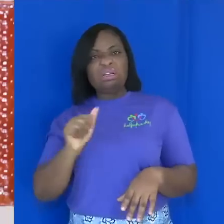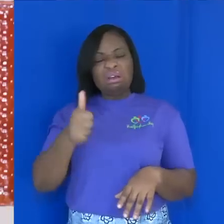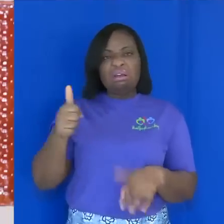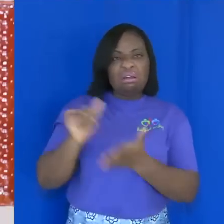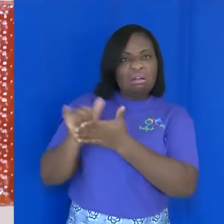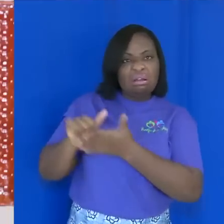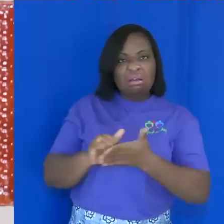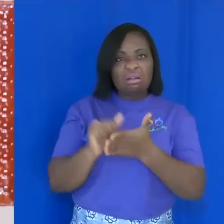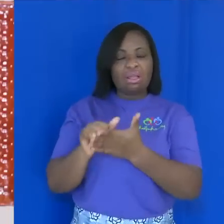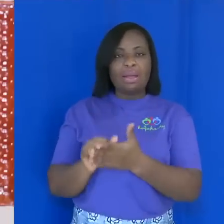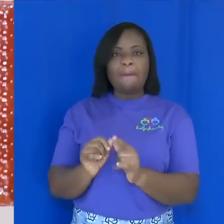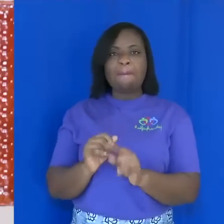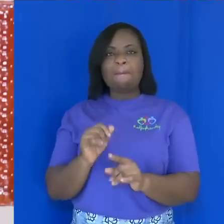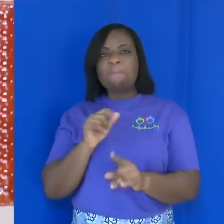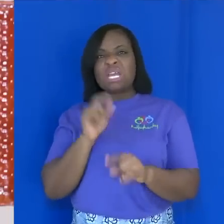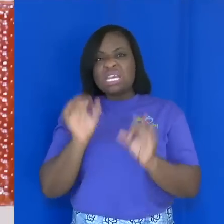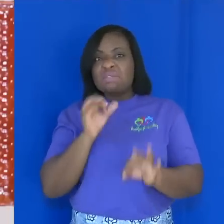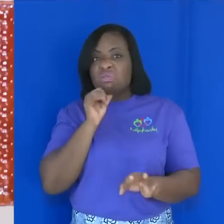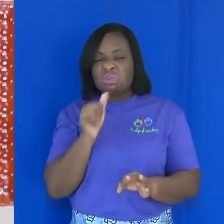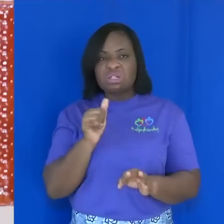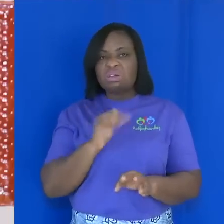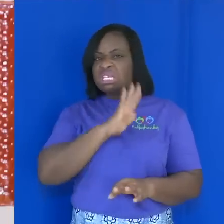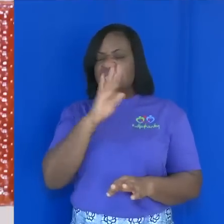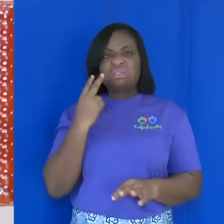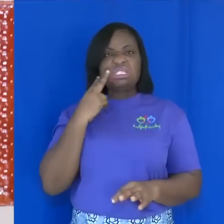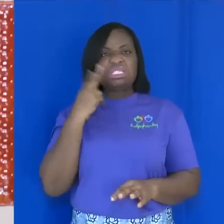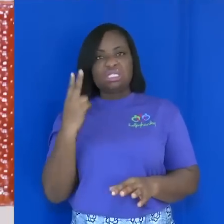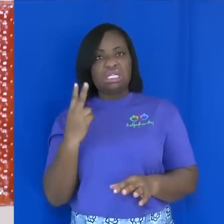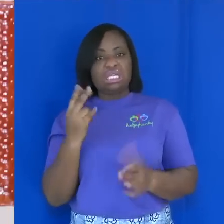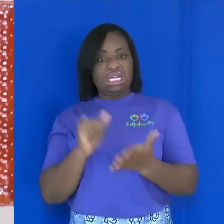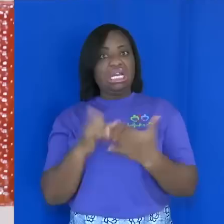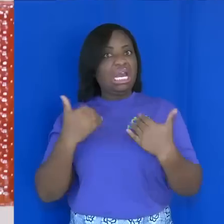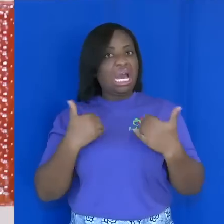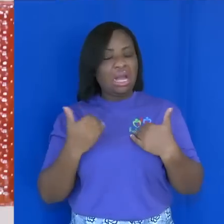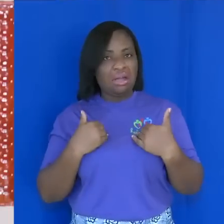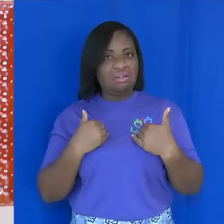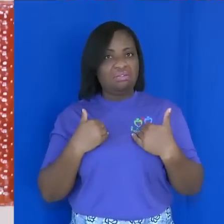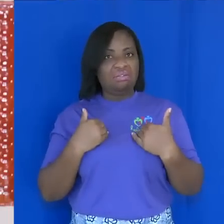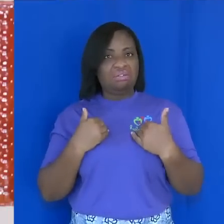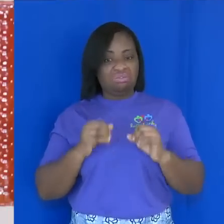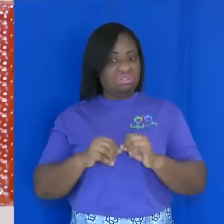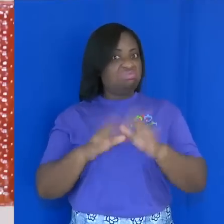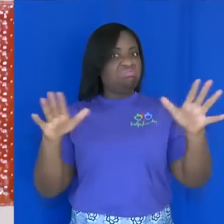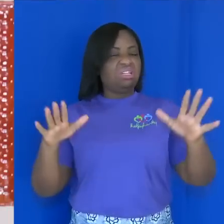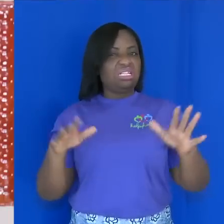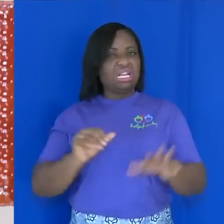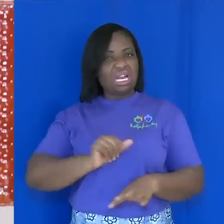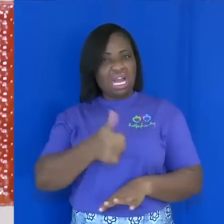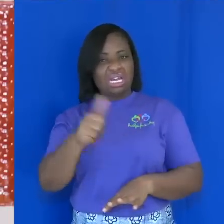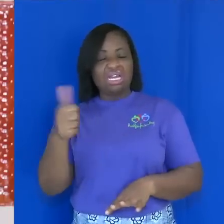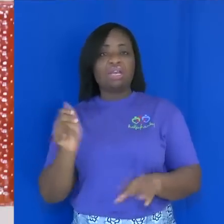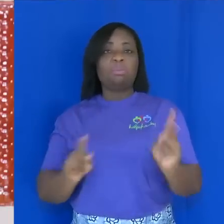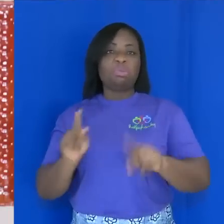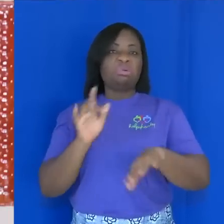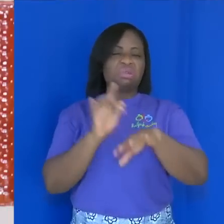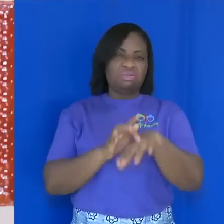test, would not have been detected and would have spread the disease amongst the rest of the population.